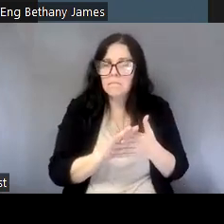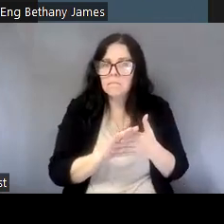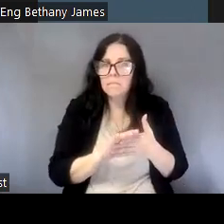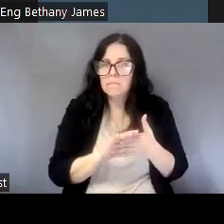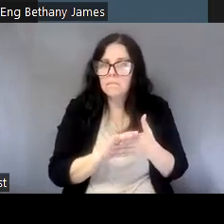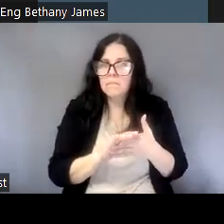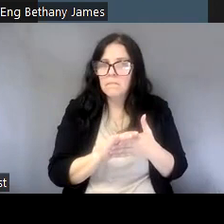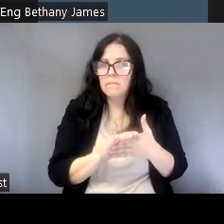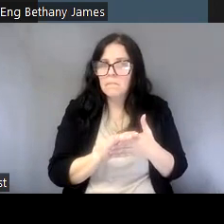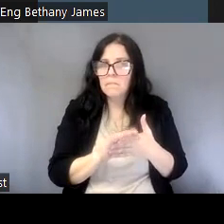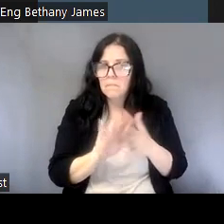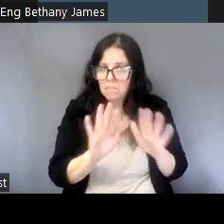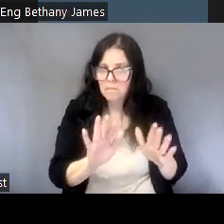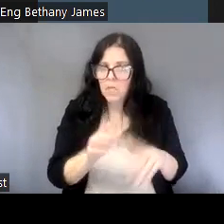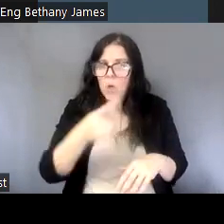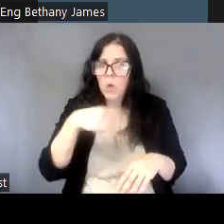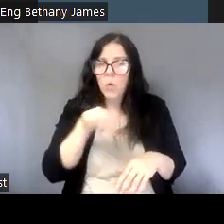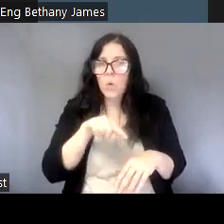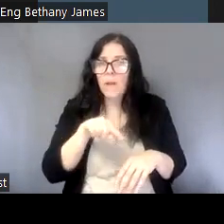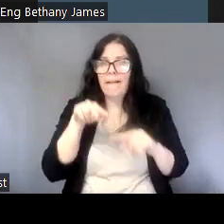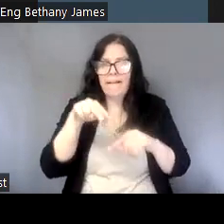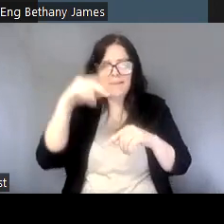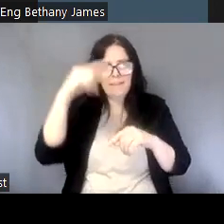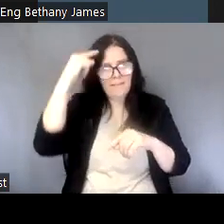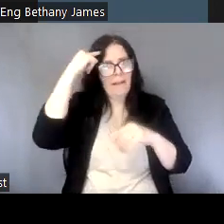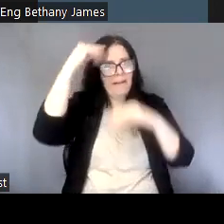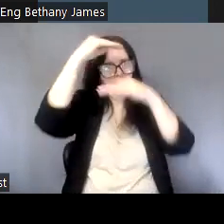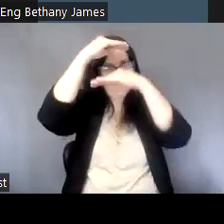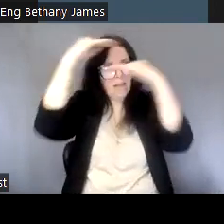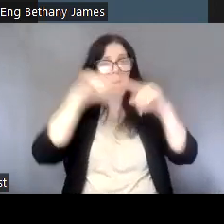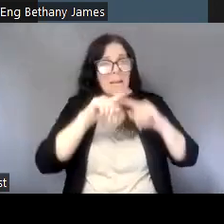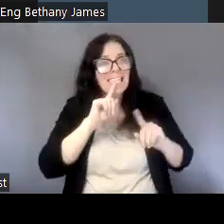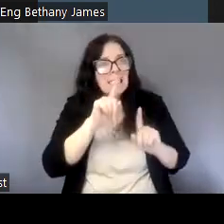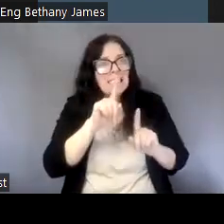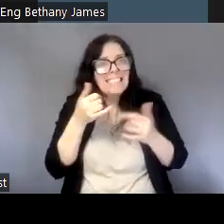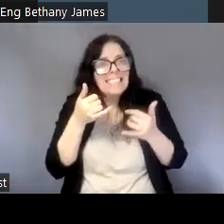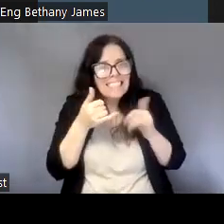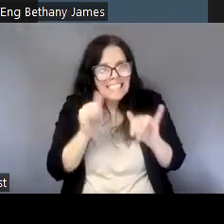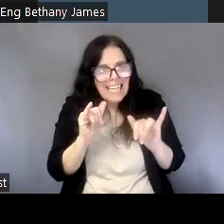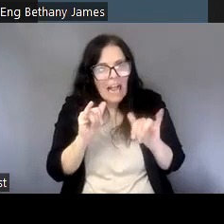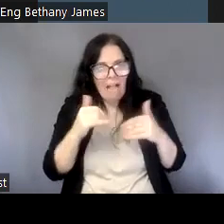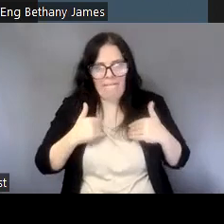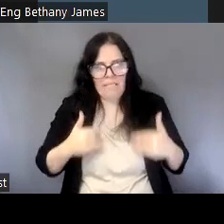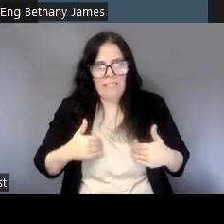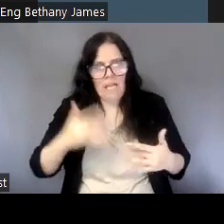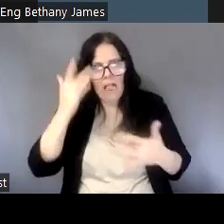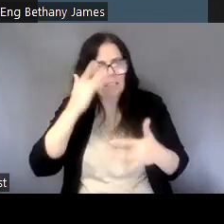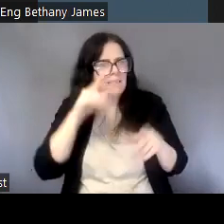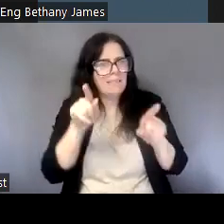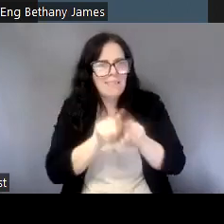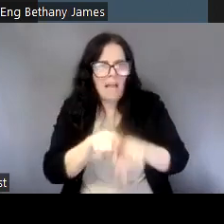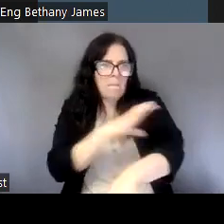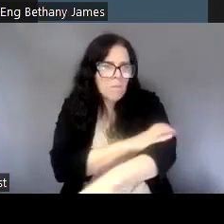we look at it from a mental perspective, it is still like a physical illness because it interferes with your ability